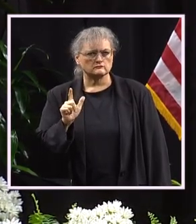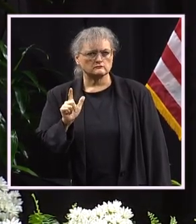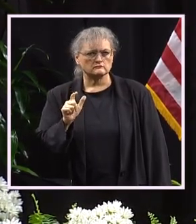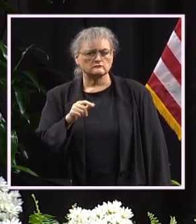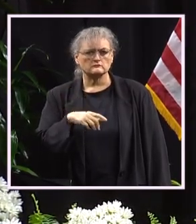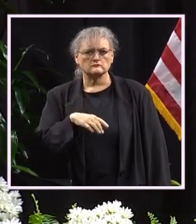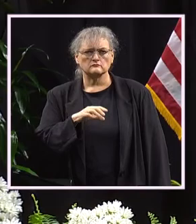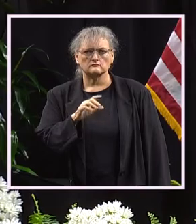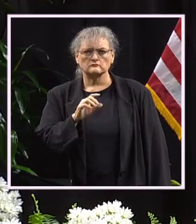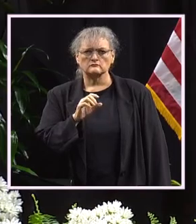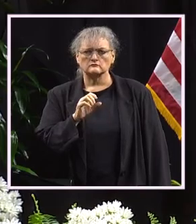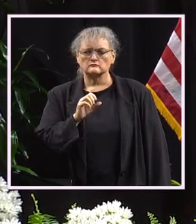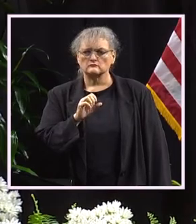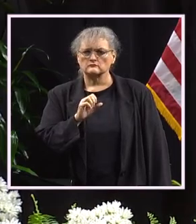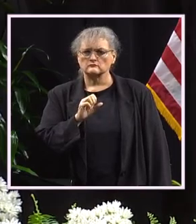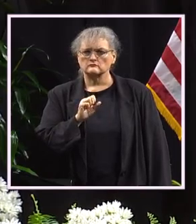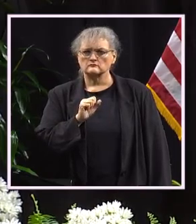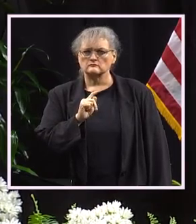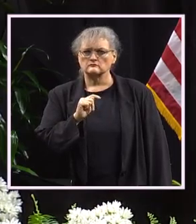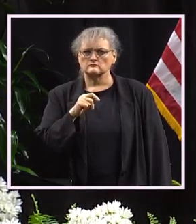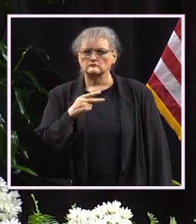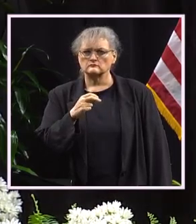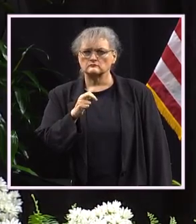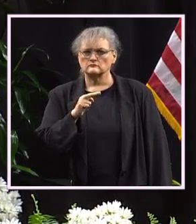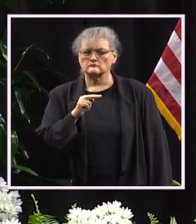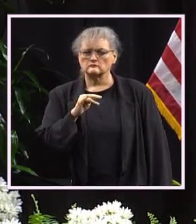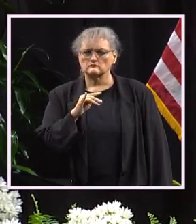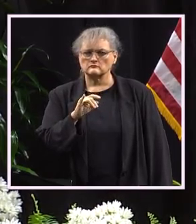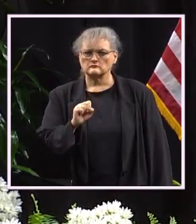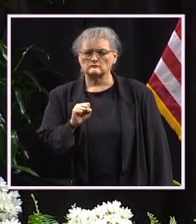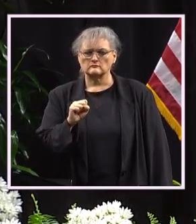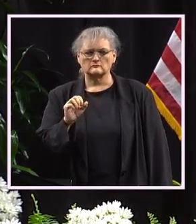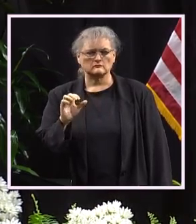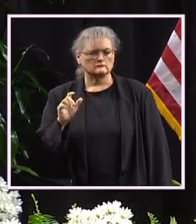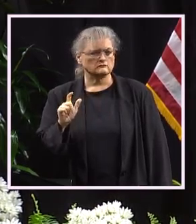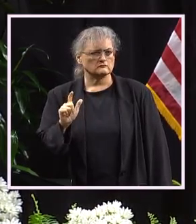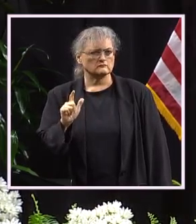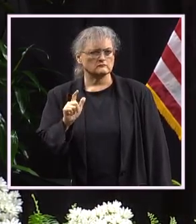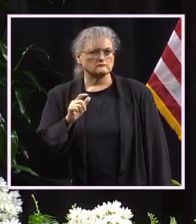Estefania Ruiz de Velasco Alcaraz, summa cum laude.